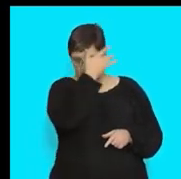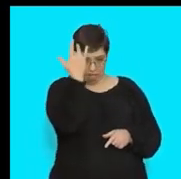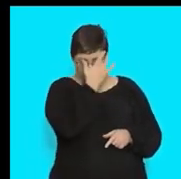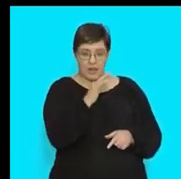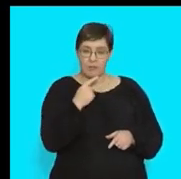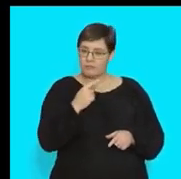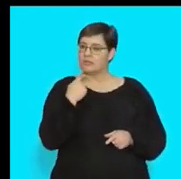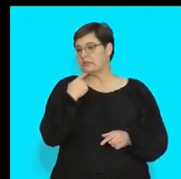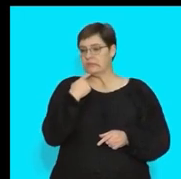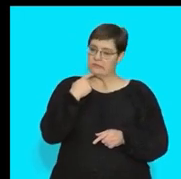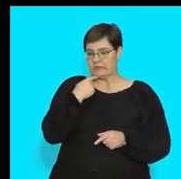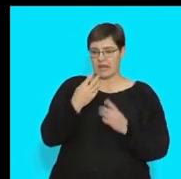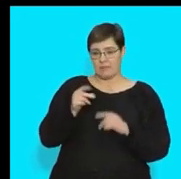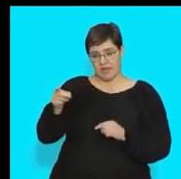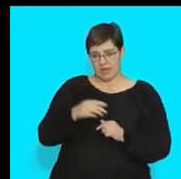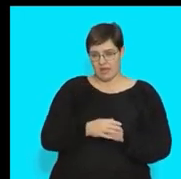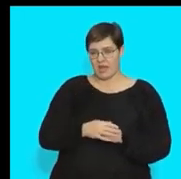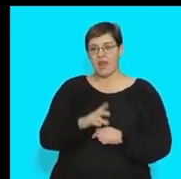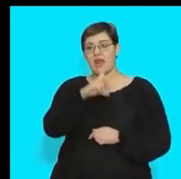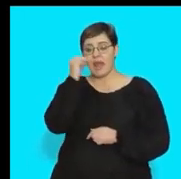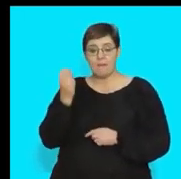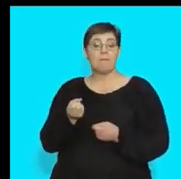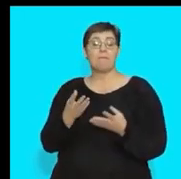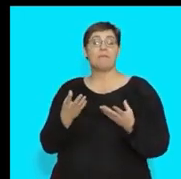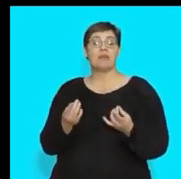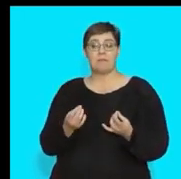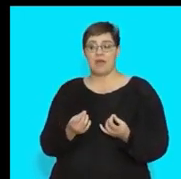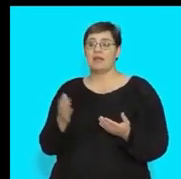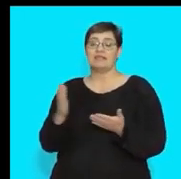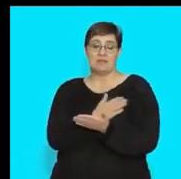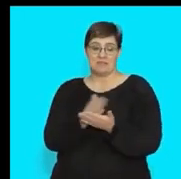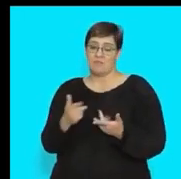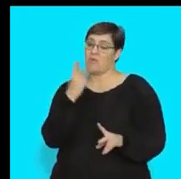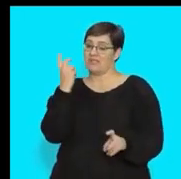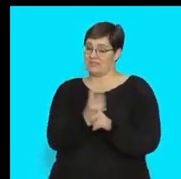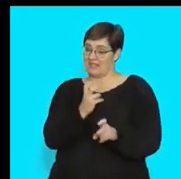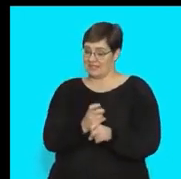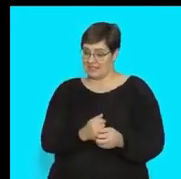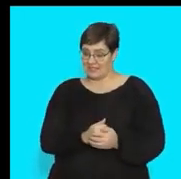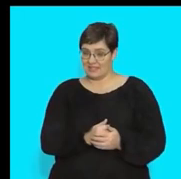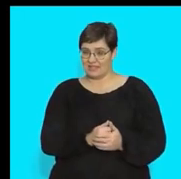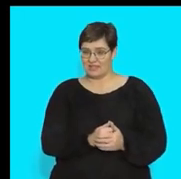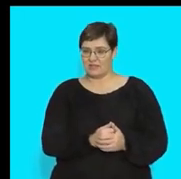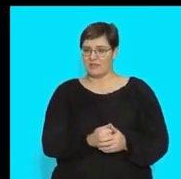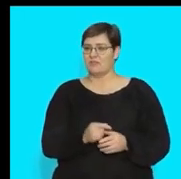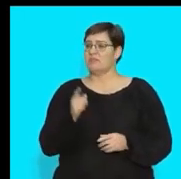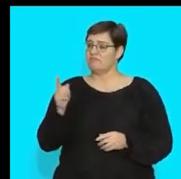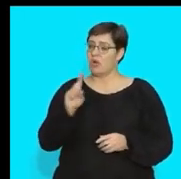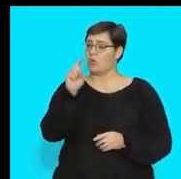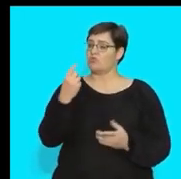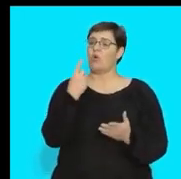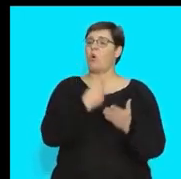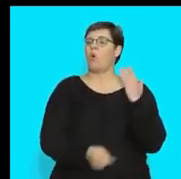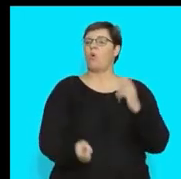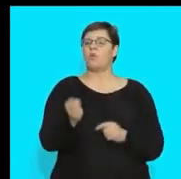bit clueless, you can guess the number. Giving the name and the number sometimes makes it a little bit more difficult, but